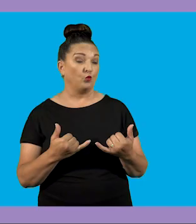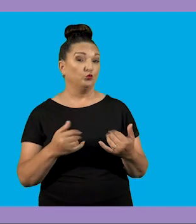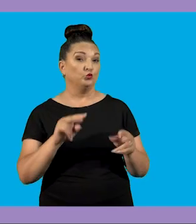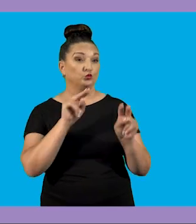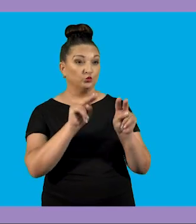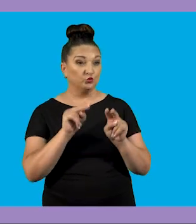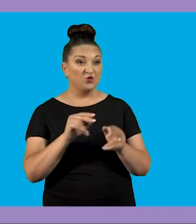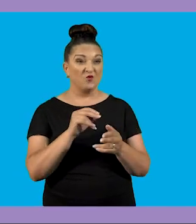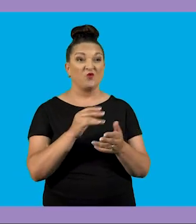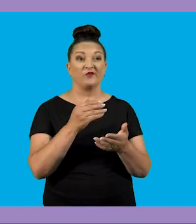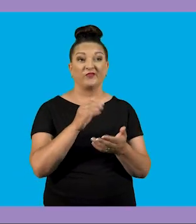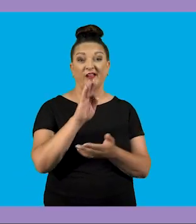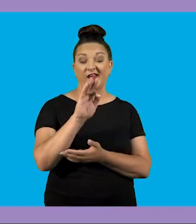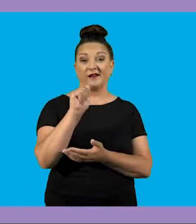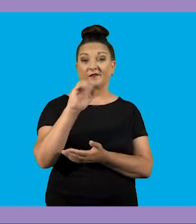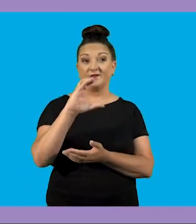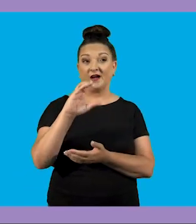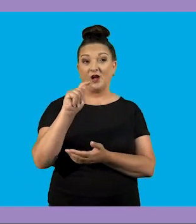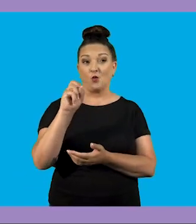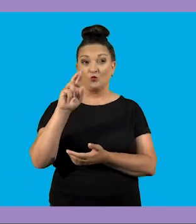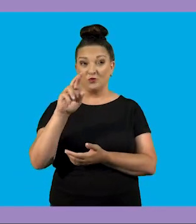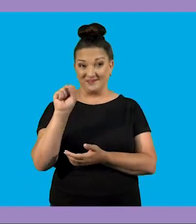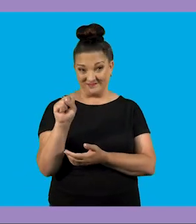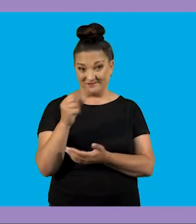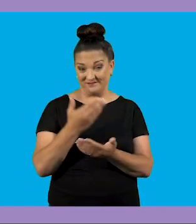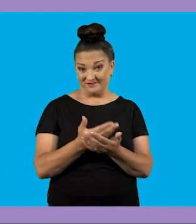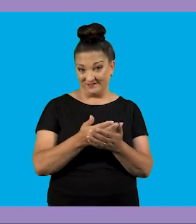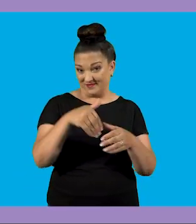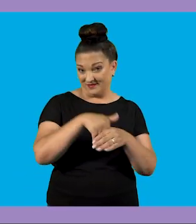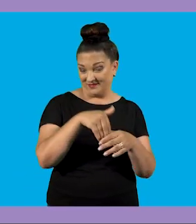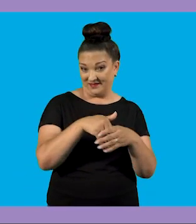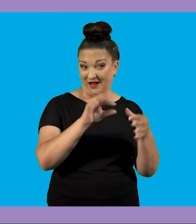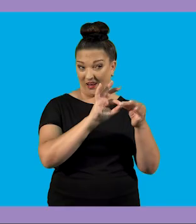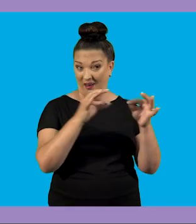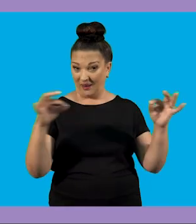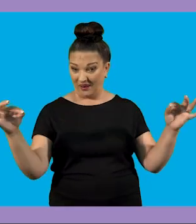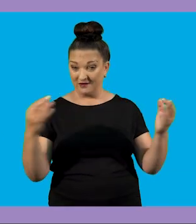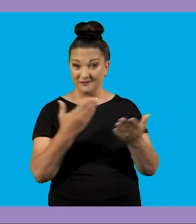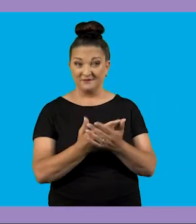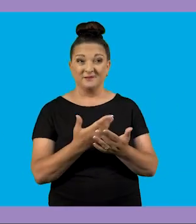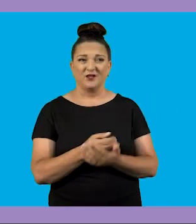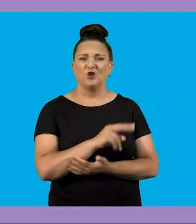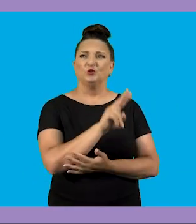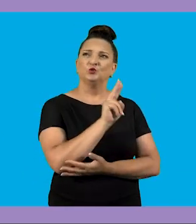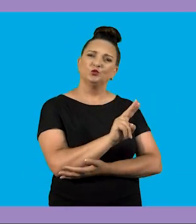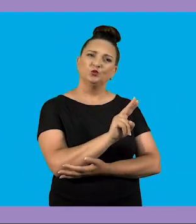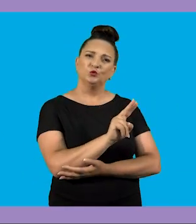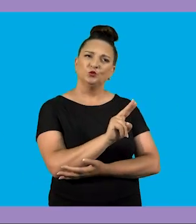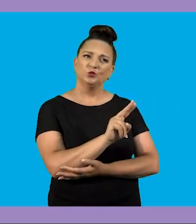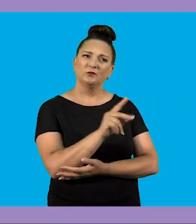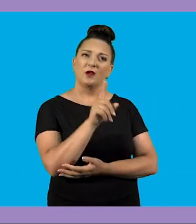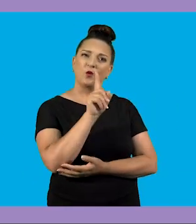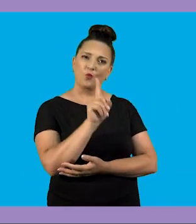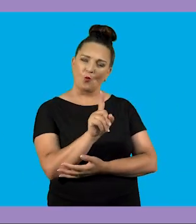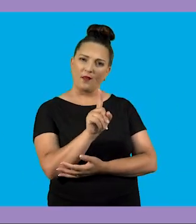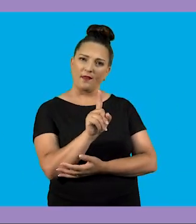Then we are looking at factors. So can we list the factors of the following integers? So now let's list the factors of 2,